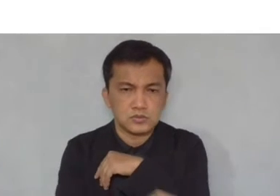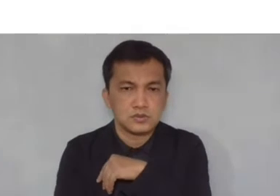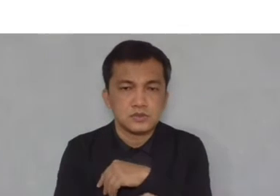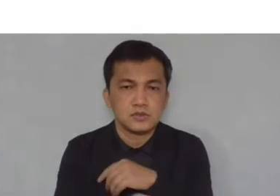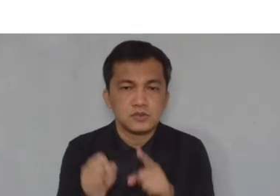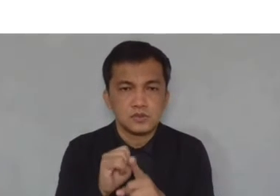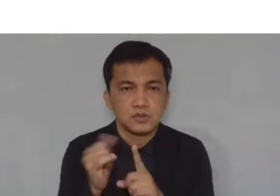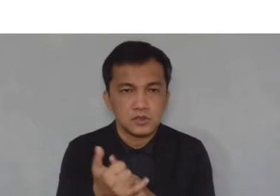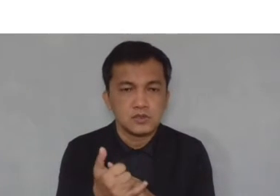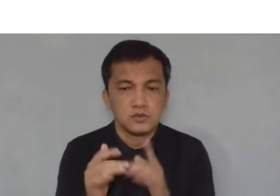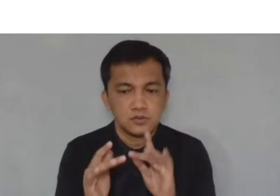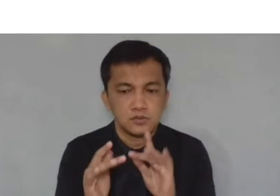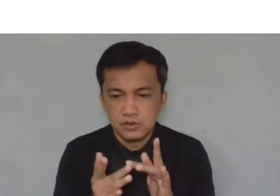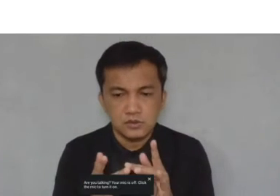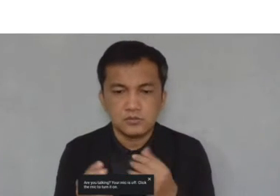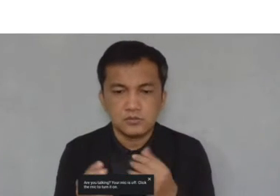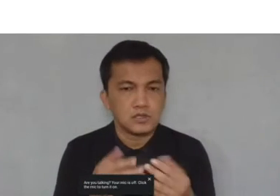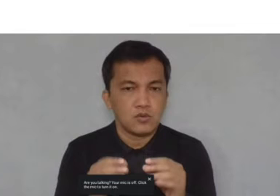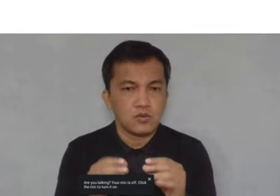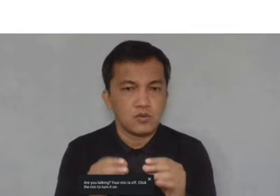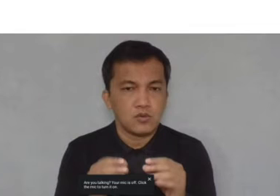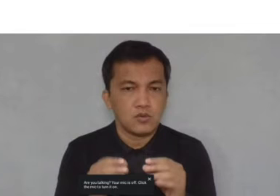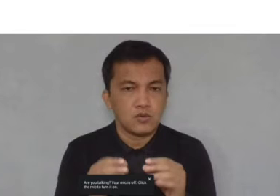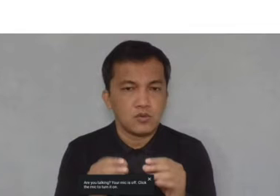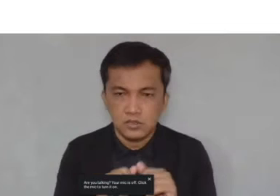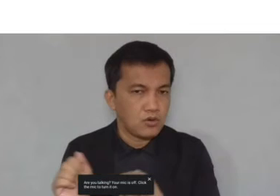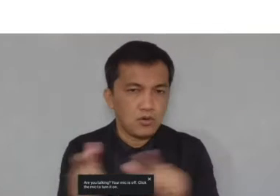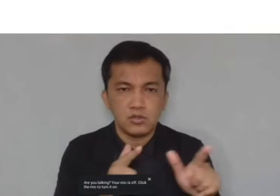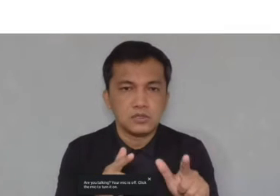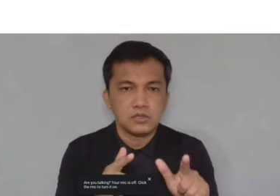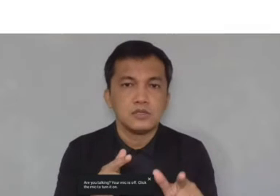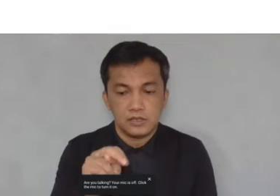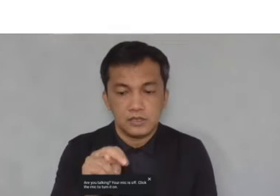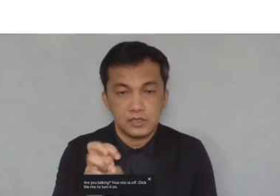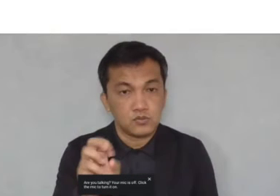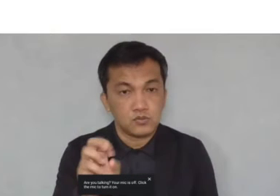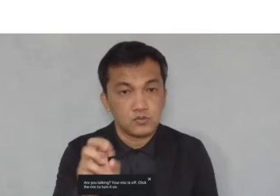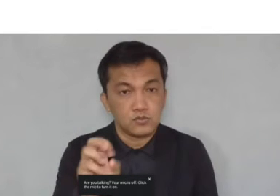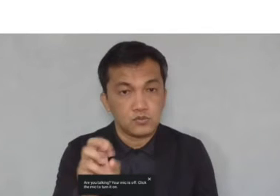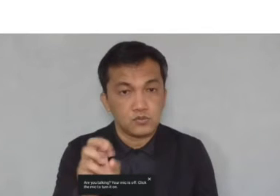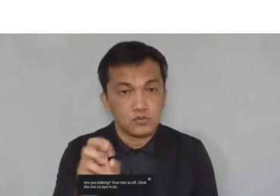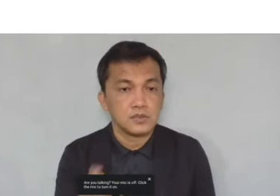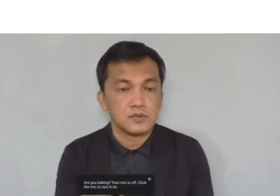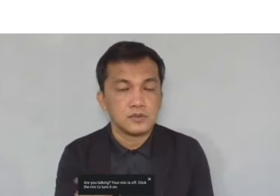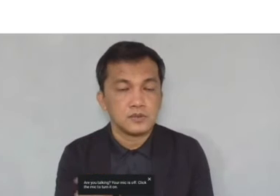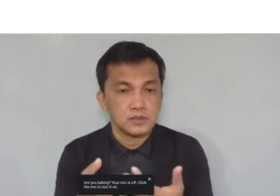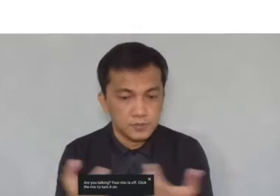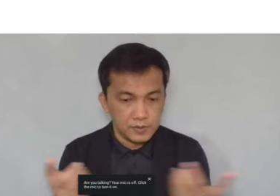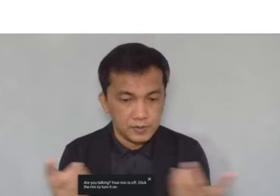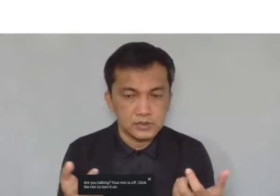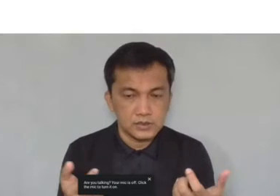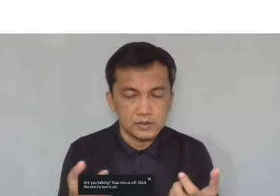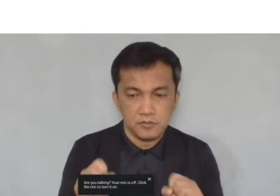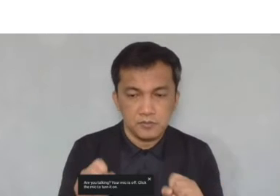everyone with cell phone, with internet, or without internet, in all networks. Can segregate the infected from